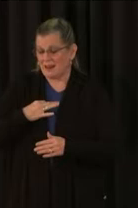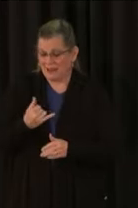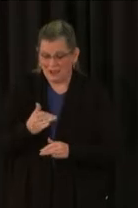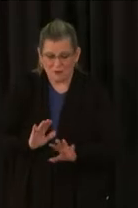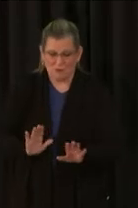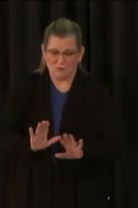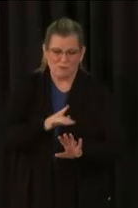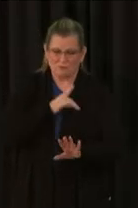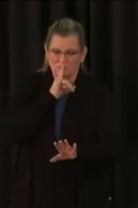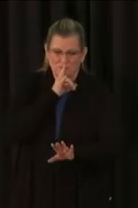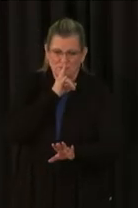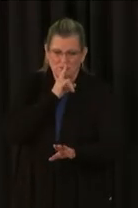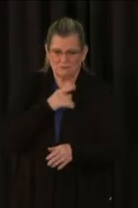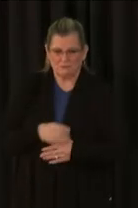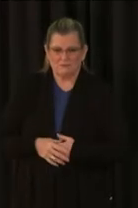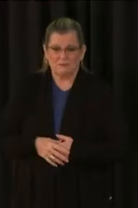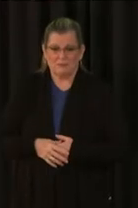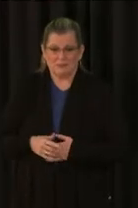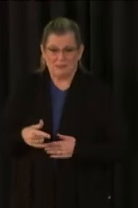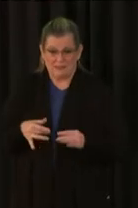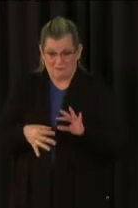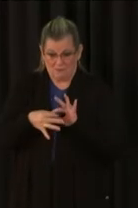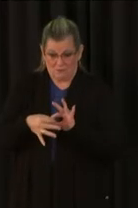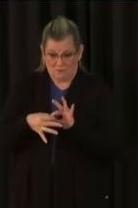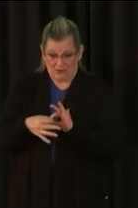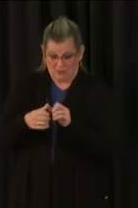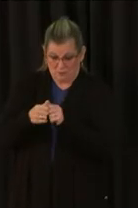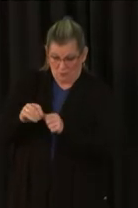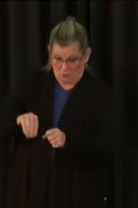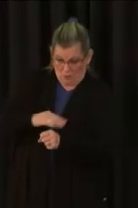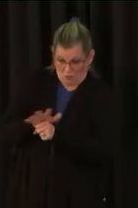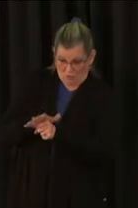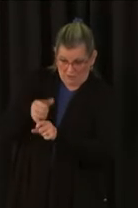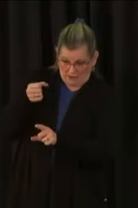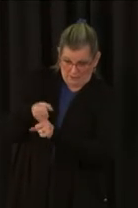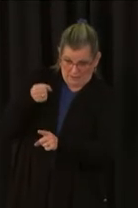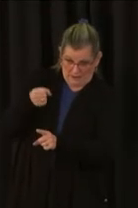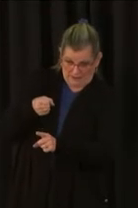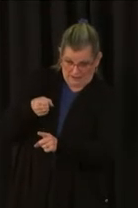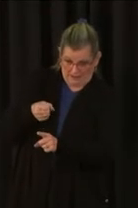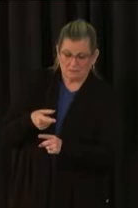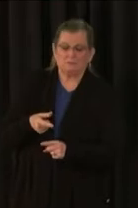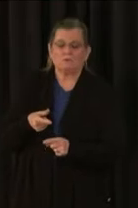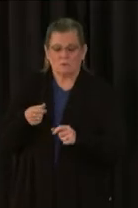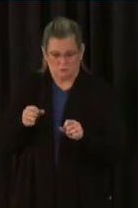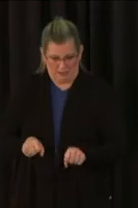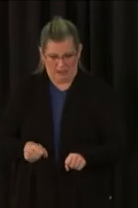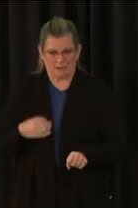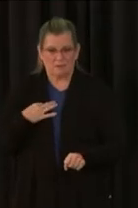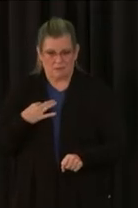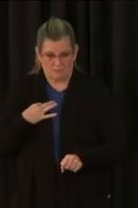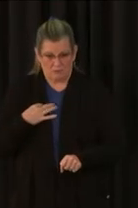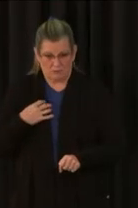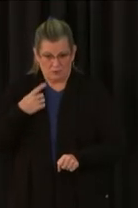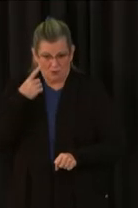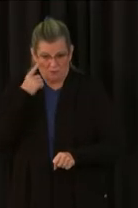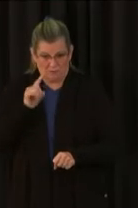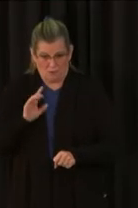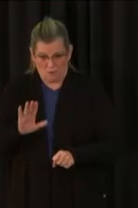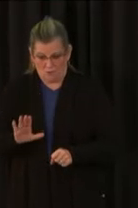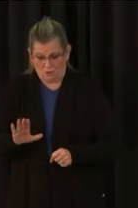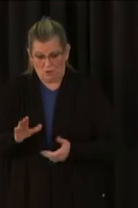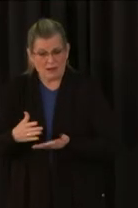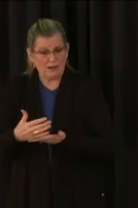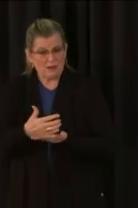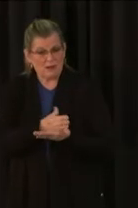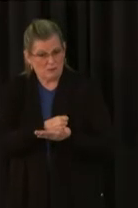qualify for. You must demonstrate that at least 51% or more of your income is coming from this eligible business type. We do want to